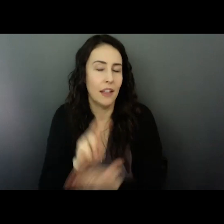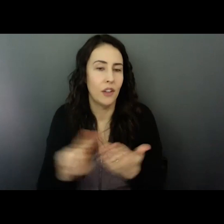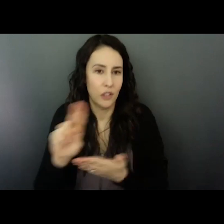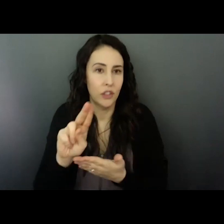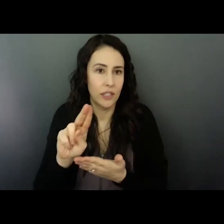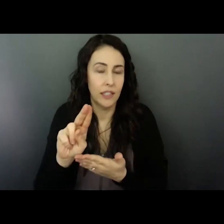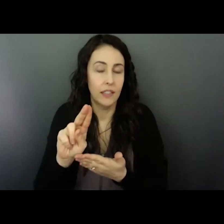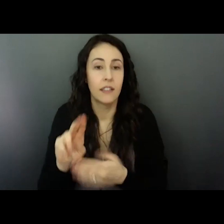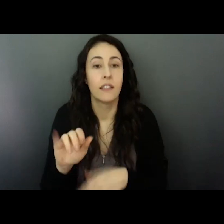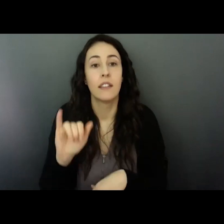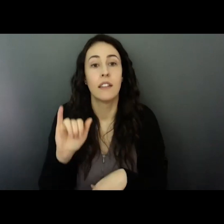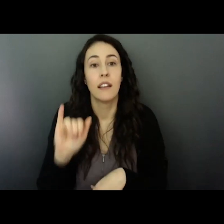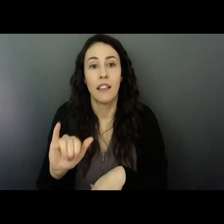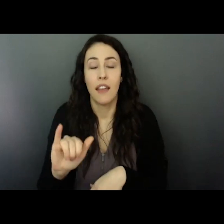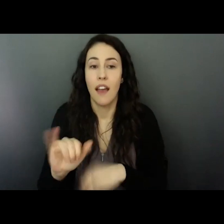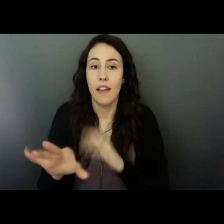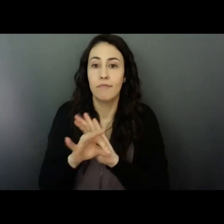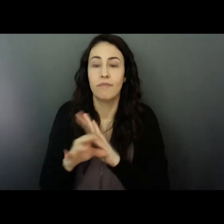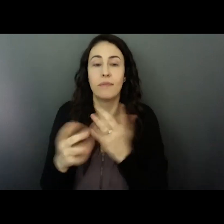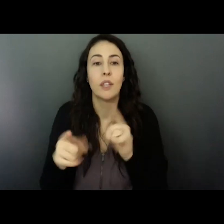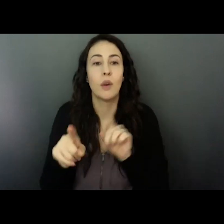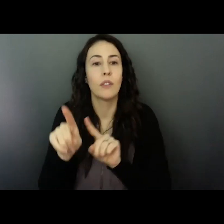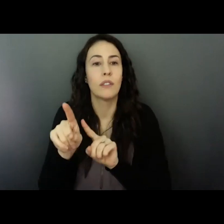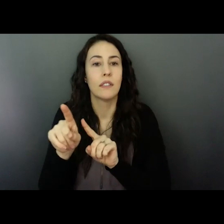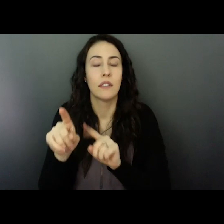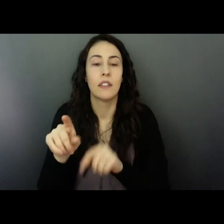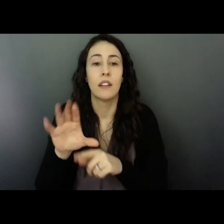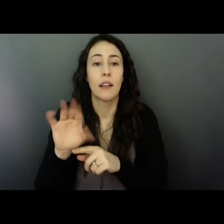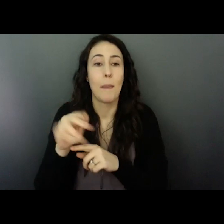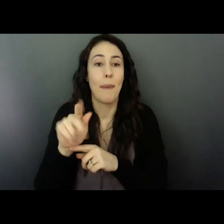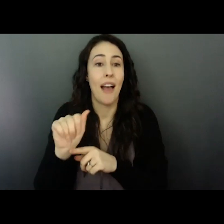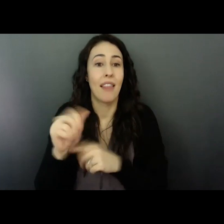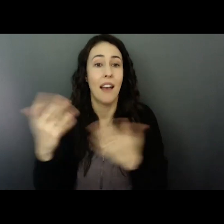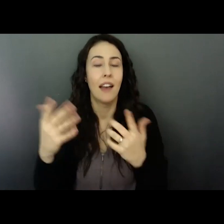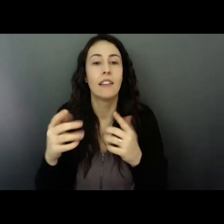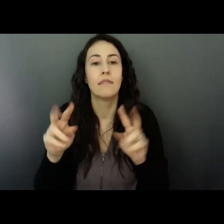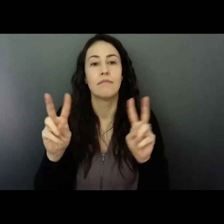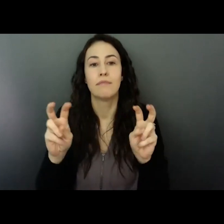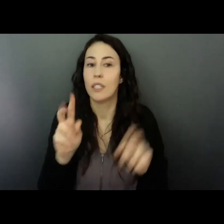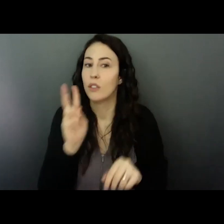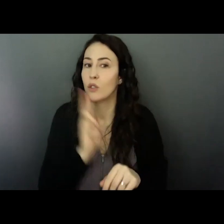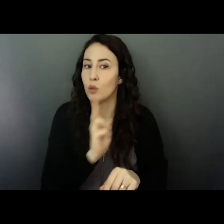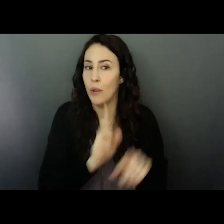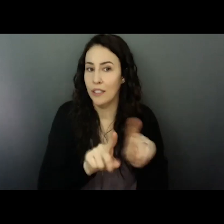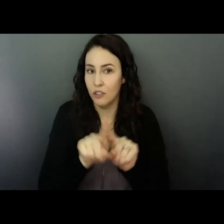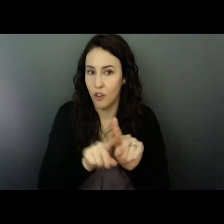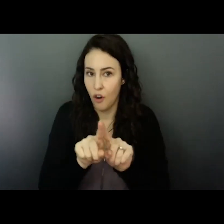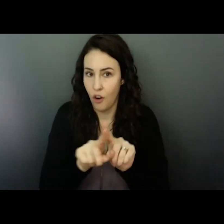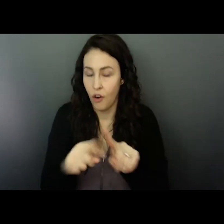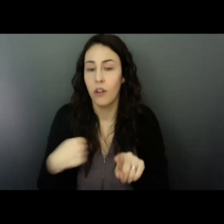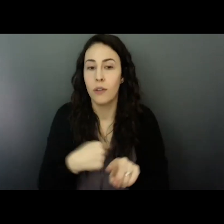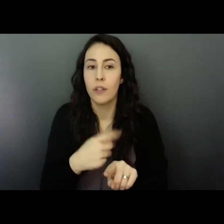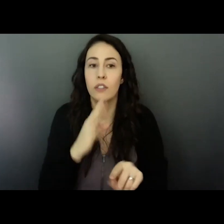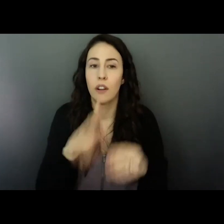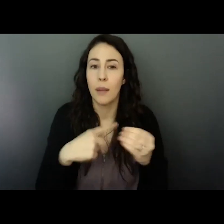as a representation of a twin star. Capella is a twin star. And we talk about the relationship between learners and faculty